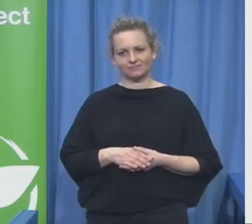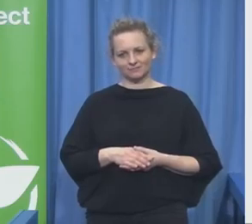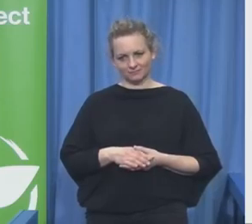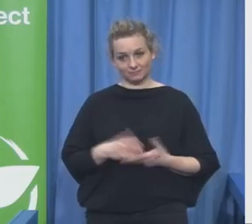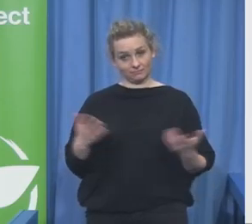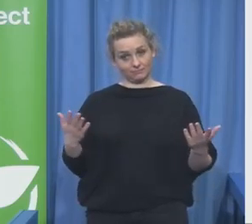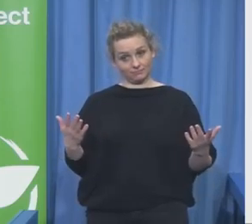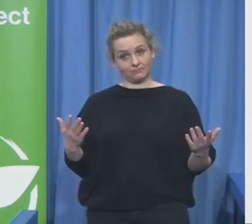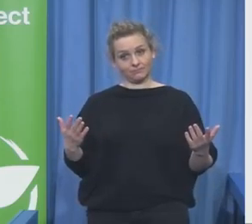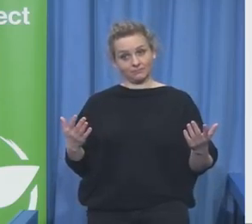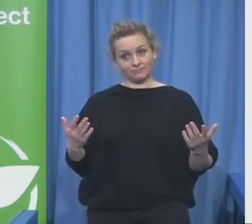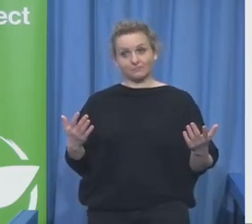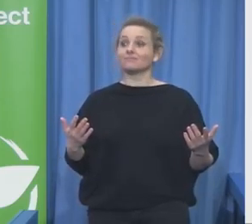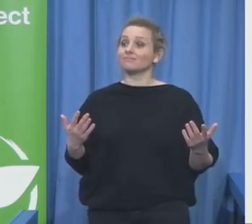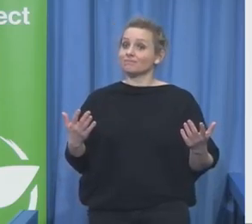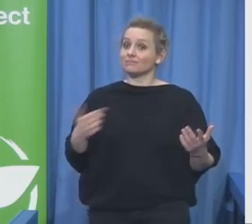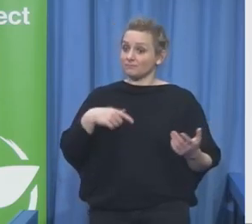is.